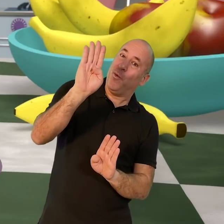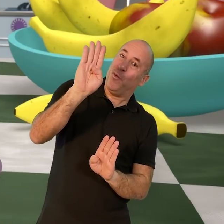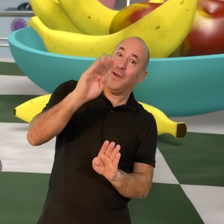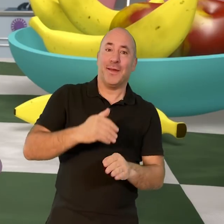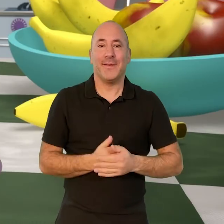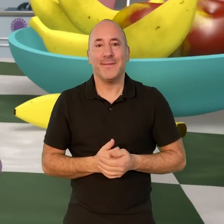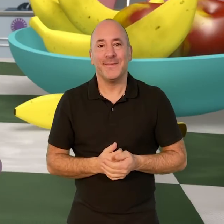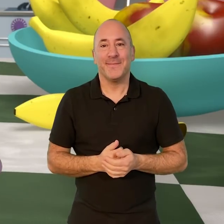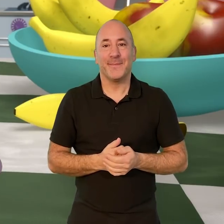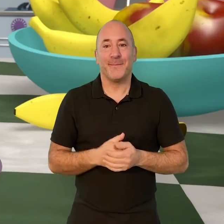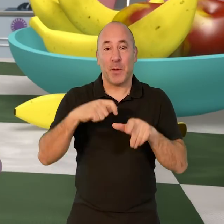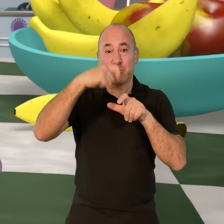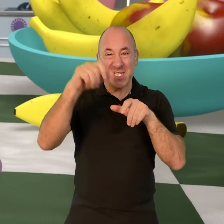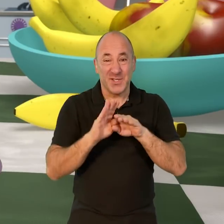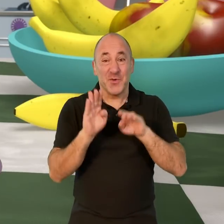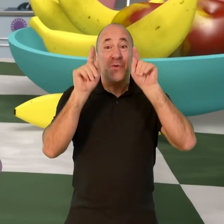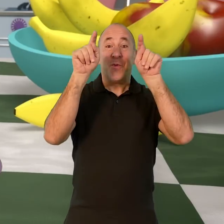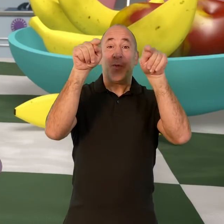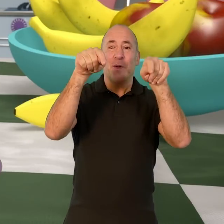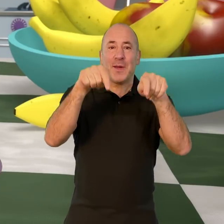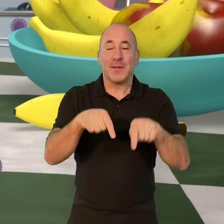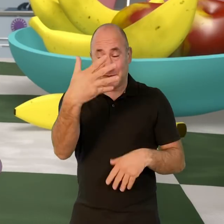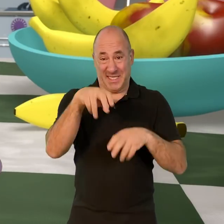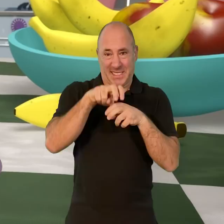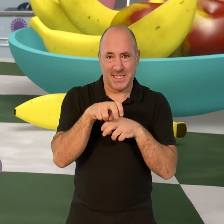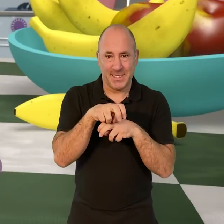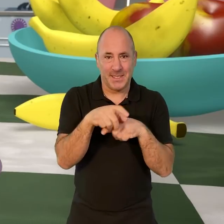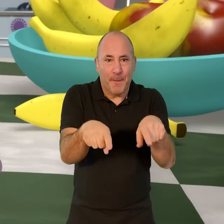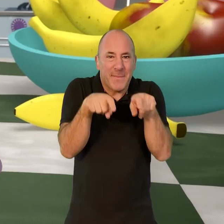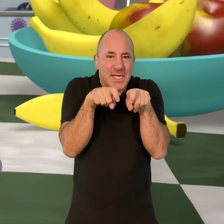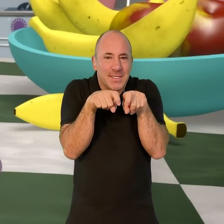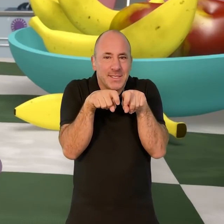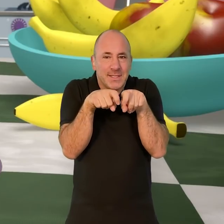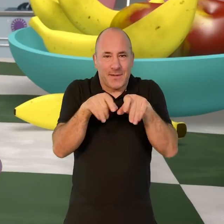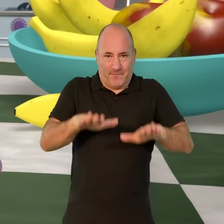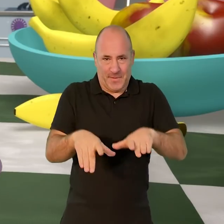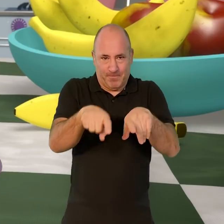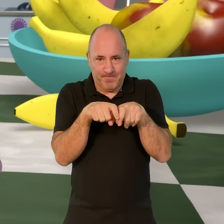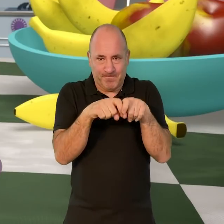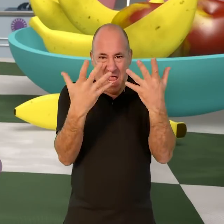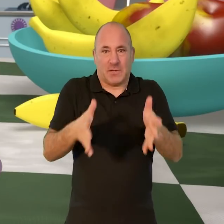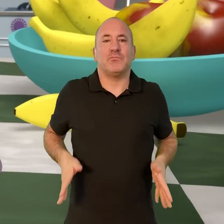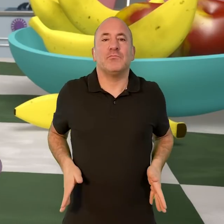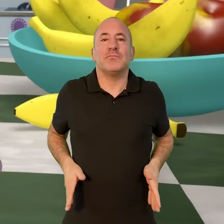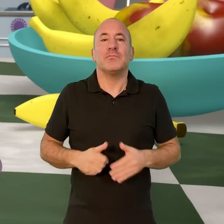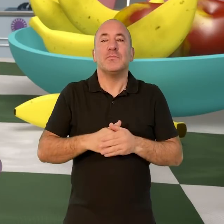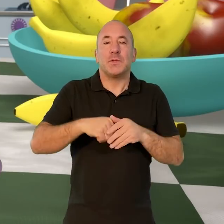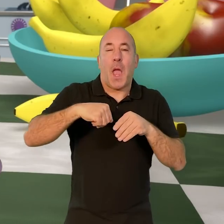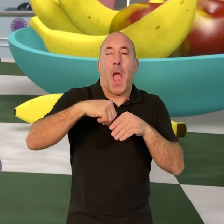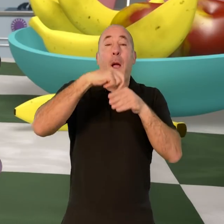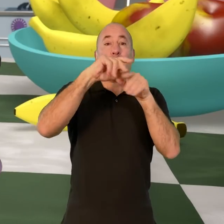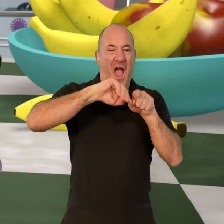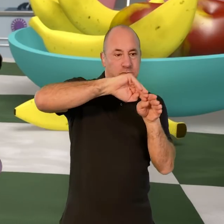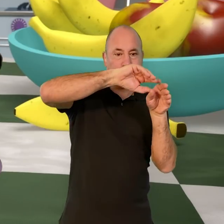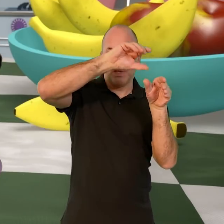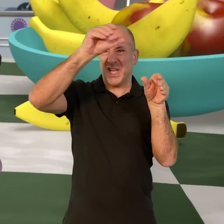wiggly road. She goes over bridges, coming up to sit. Bend your knees, feet flat, hands behind you,